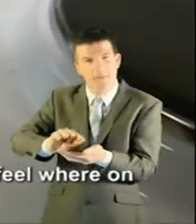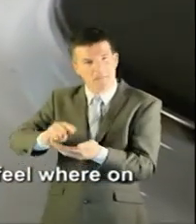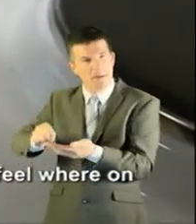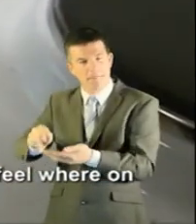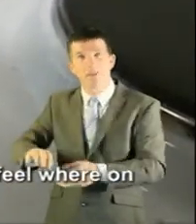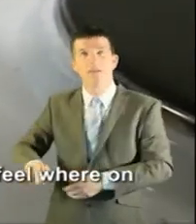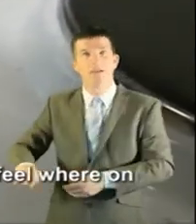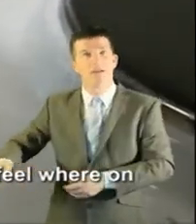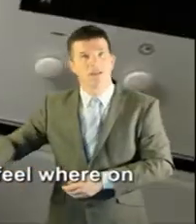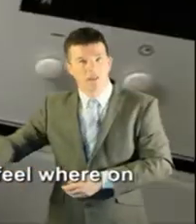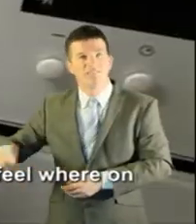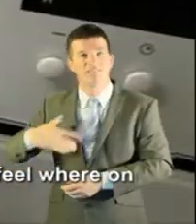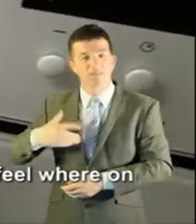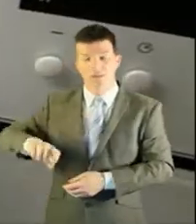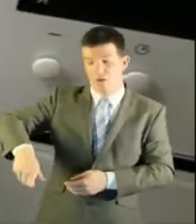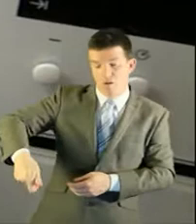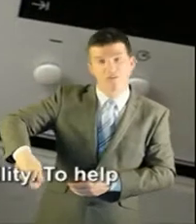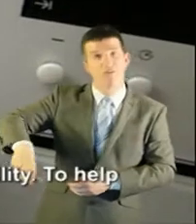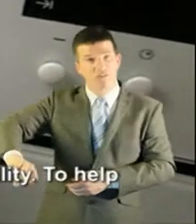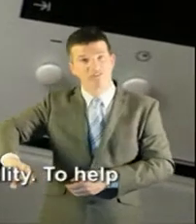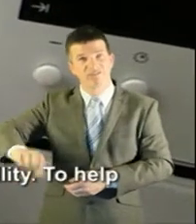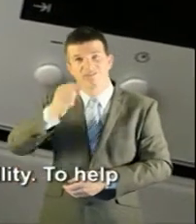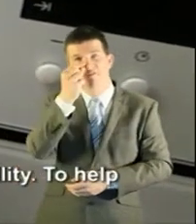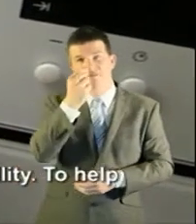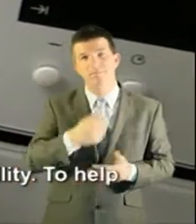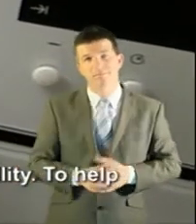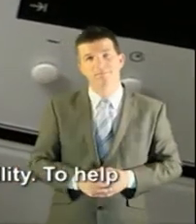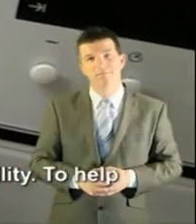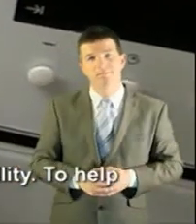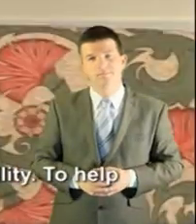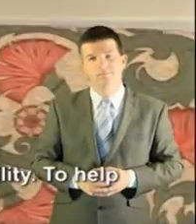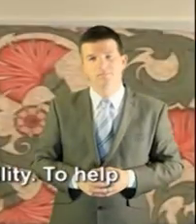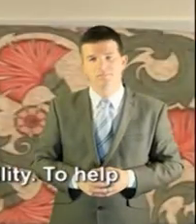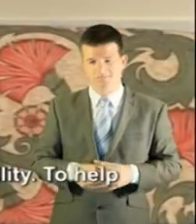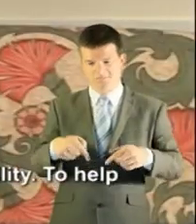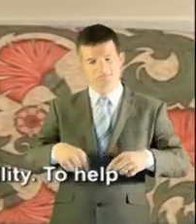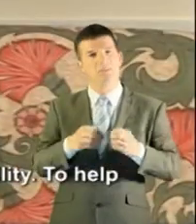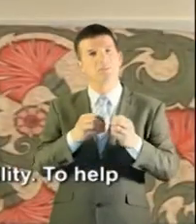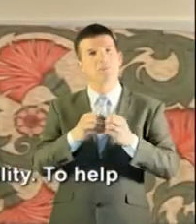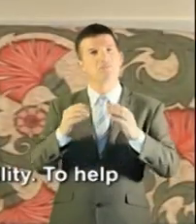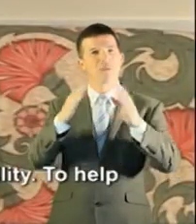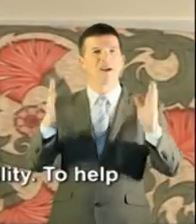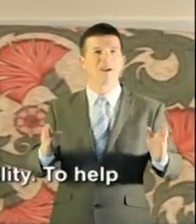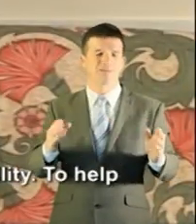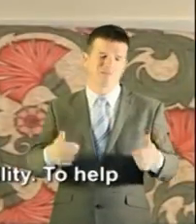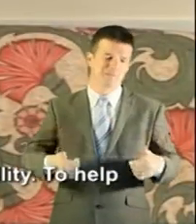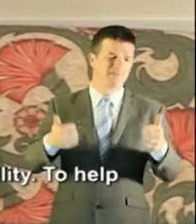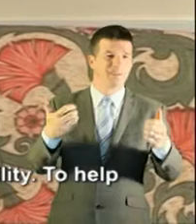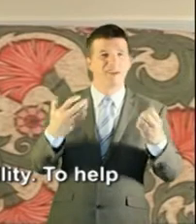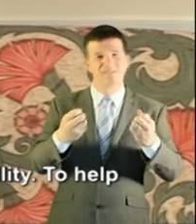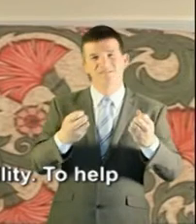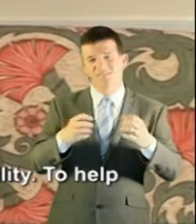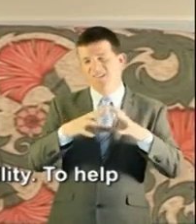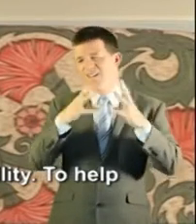can feel where on and off is. It's got everything here to help you with general mobility,